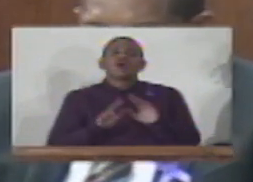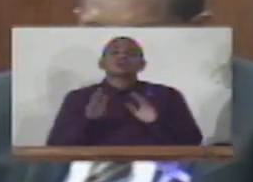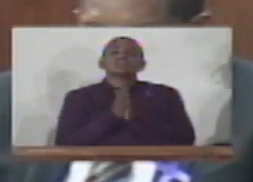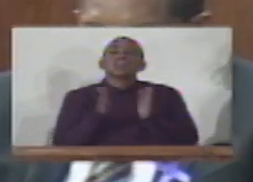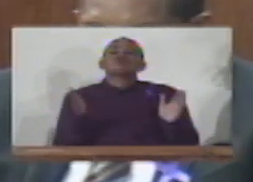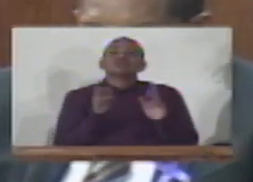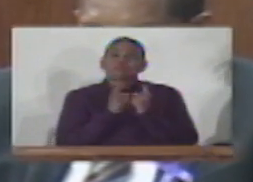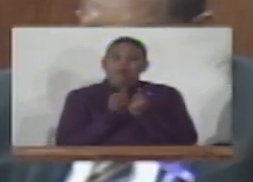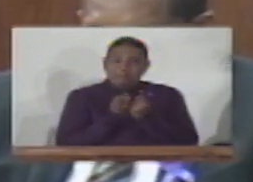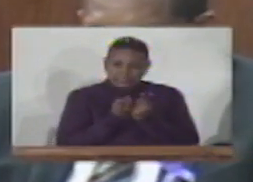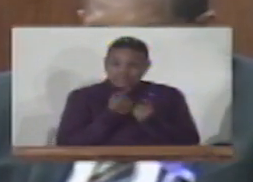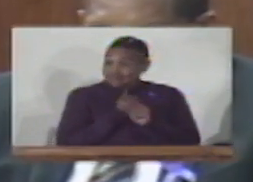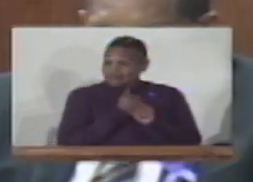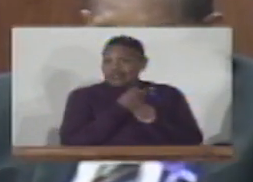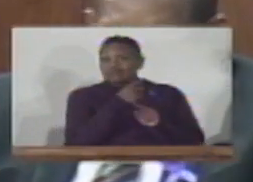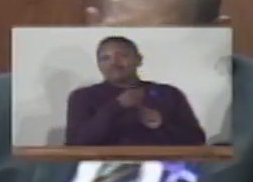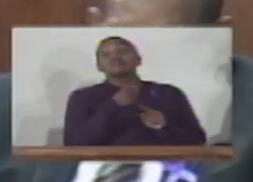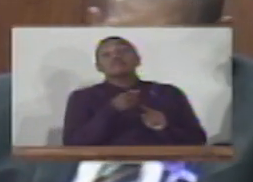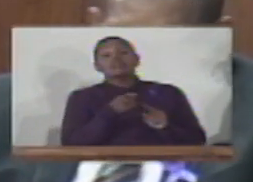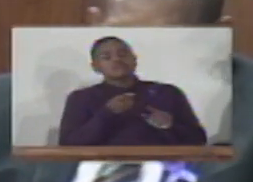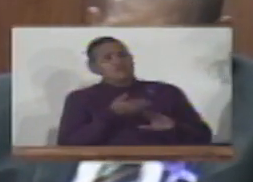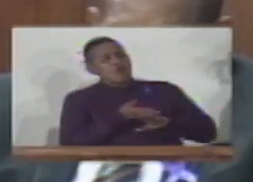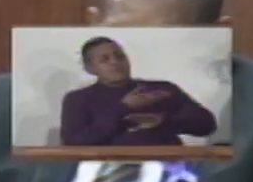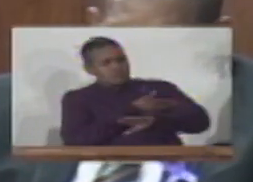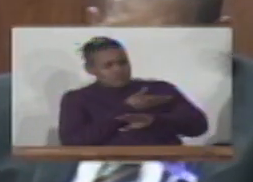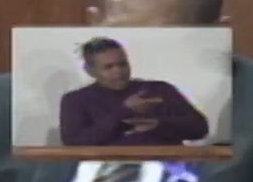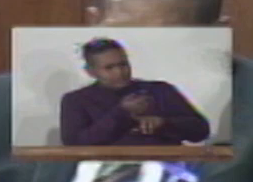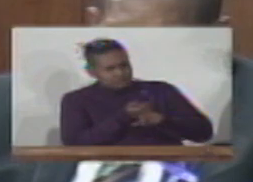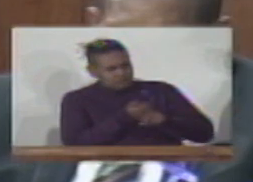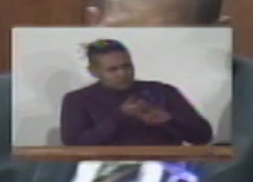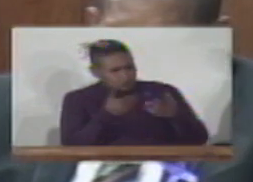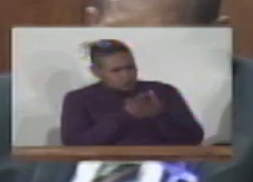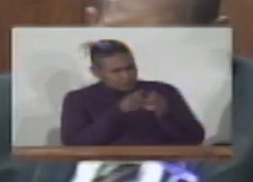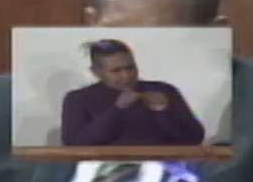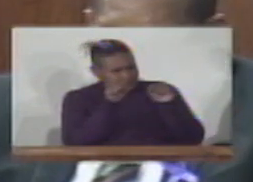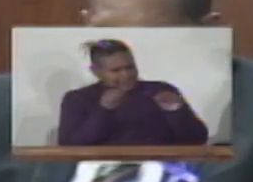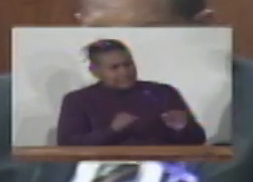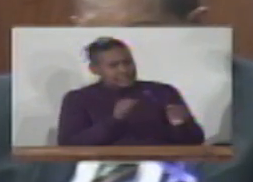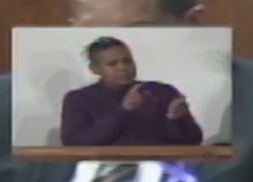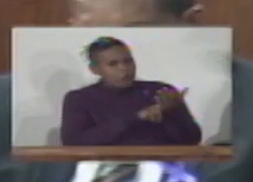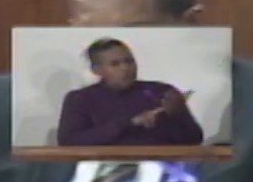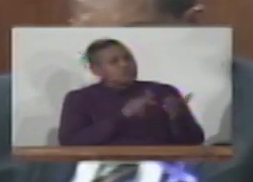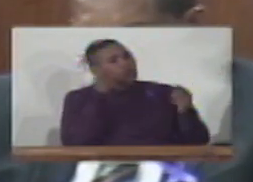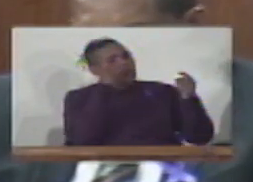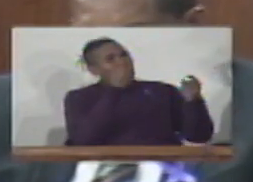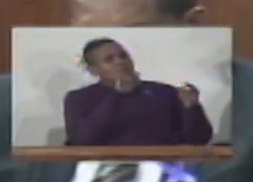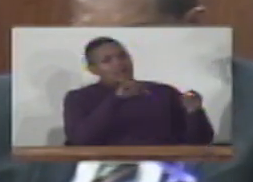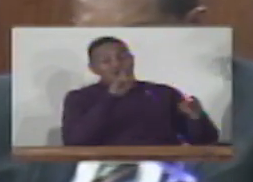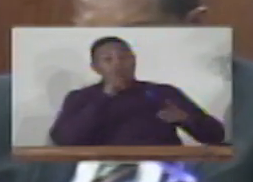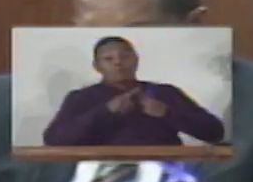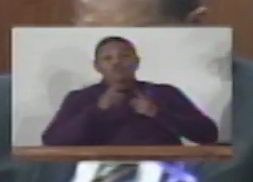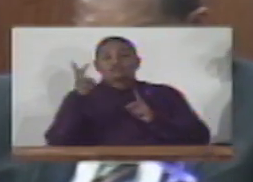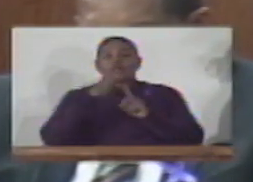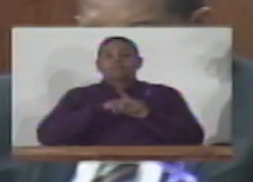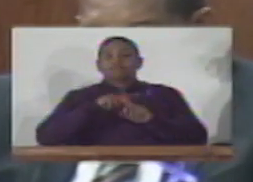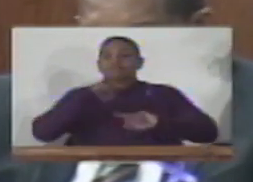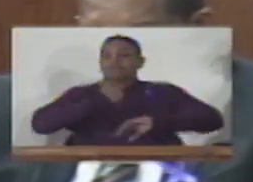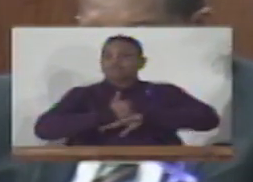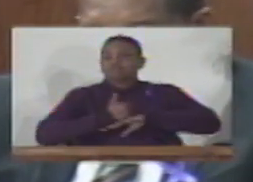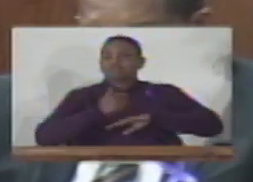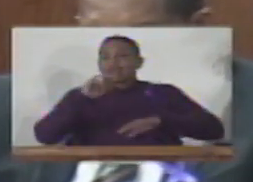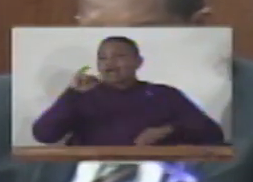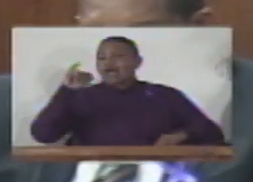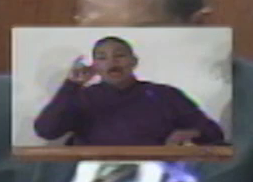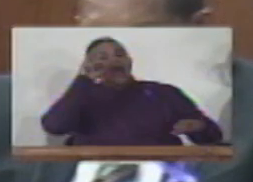to cover new systems and infrastructure upgrade and the implementation of the national identification system. However,